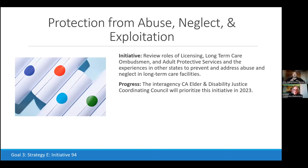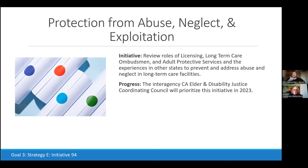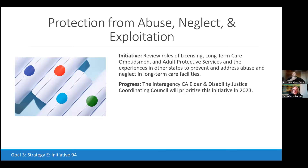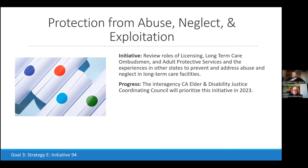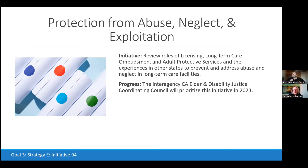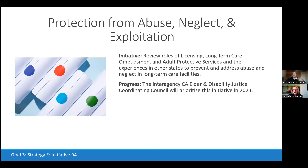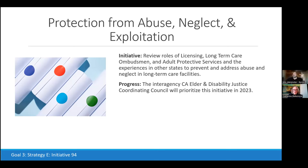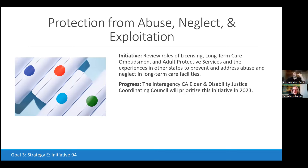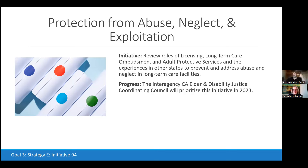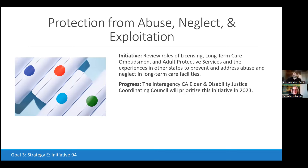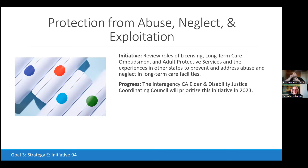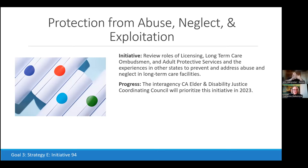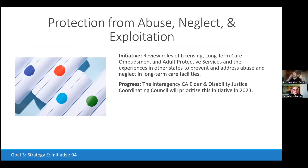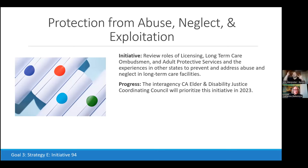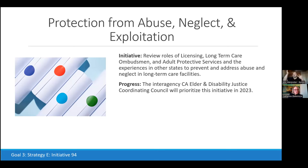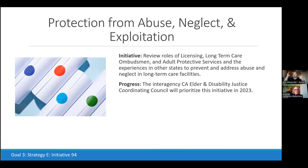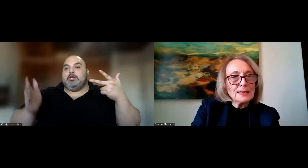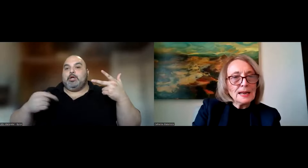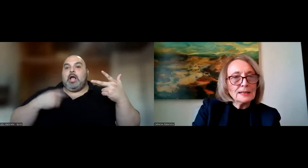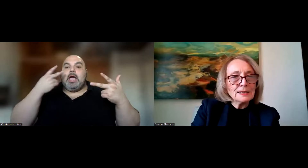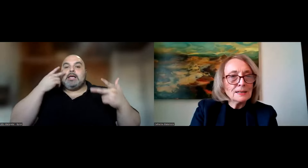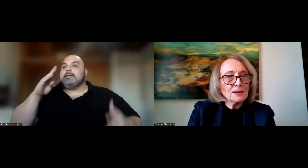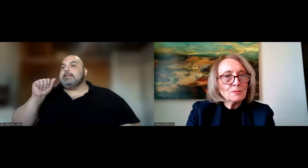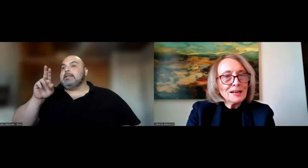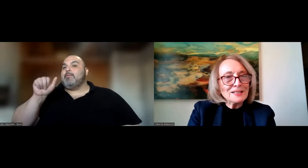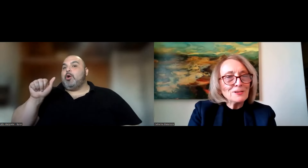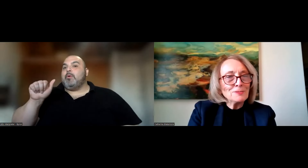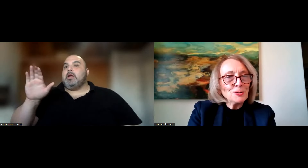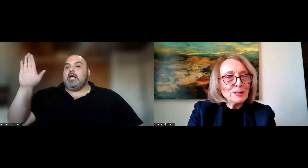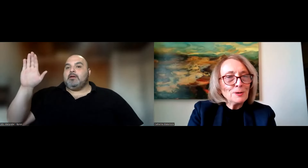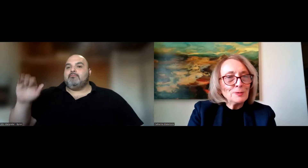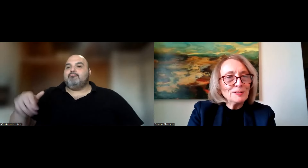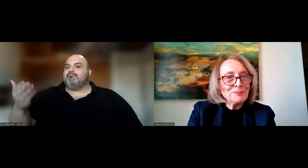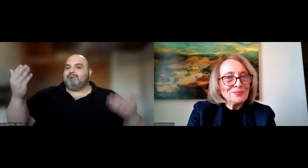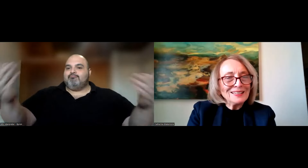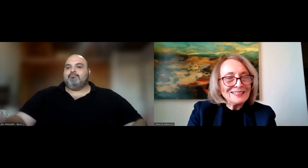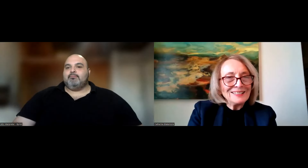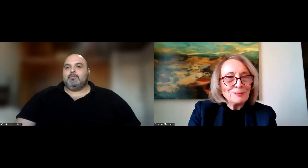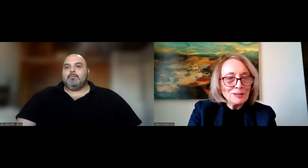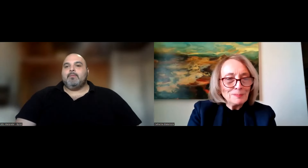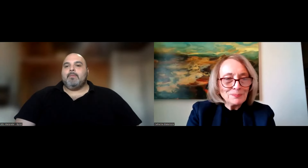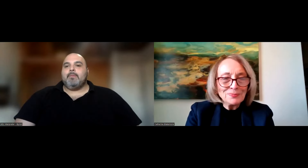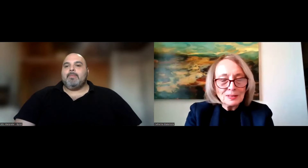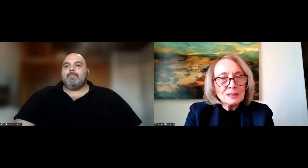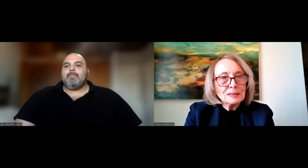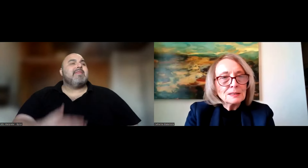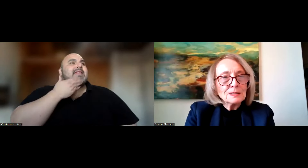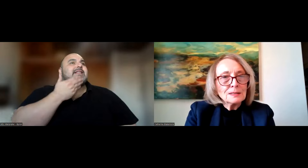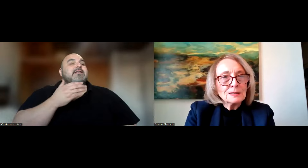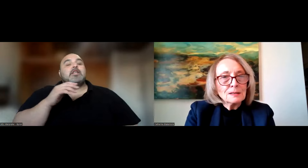three presenters. And I see Barbara's hand raised. So go ahead, Barbara. Thanks, Catherine.